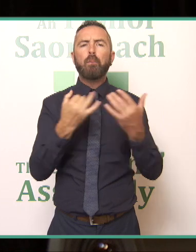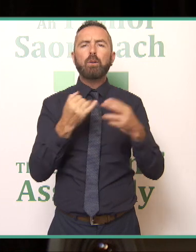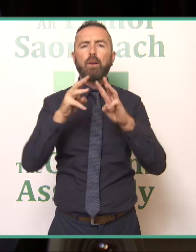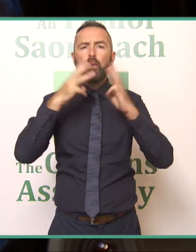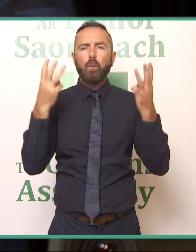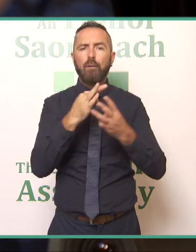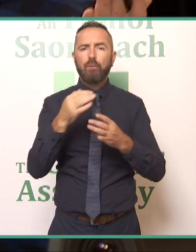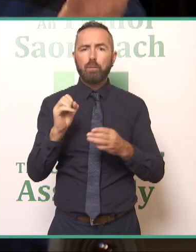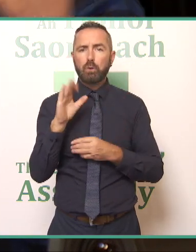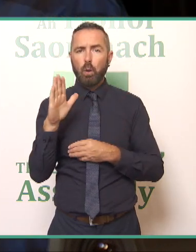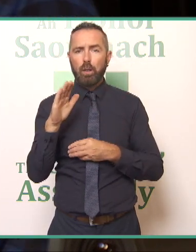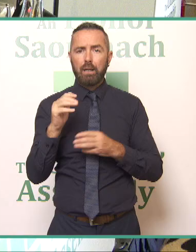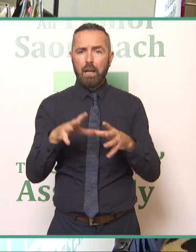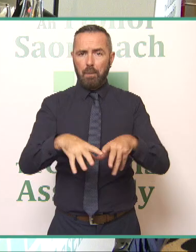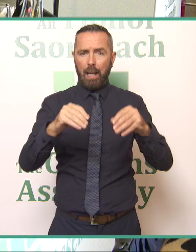all the way up.